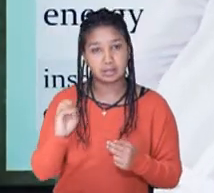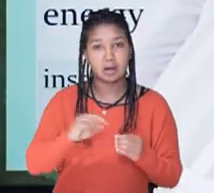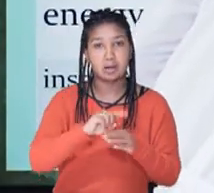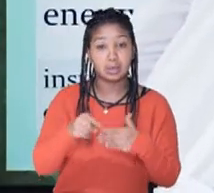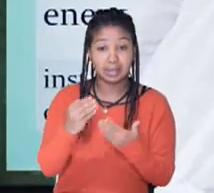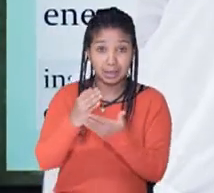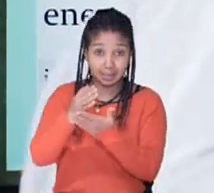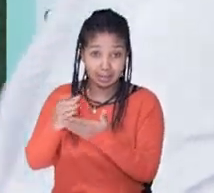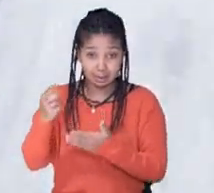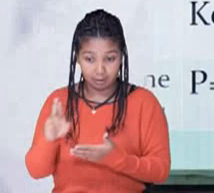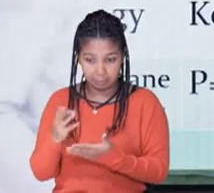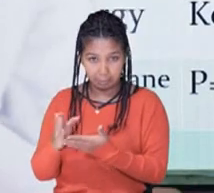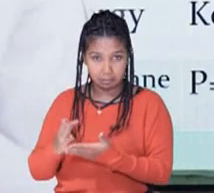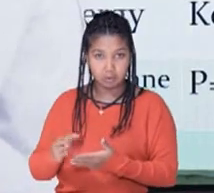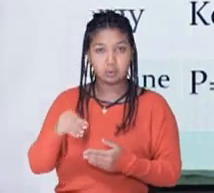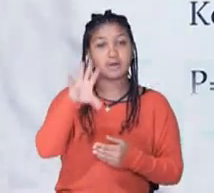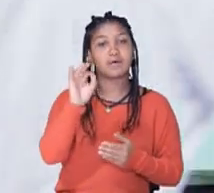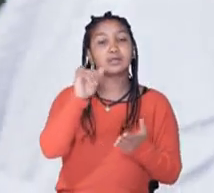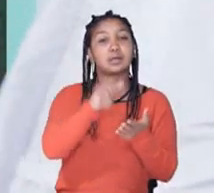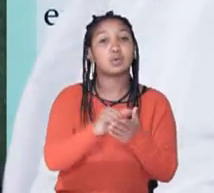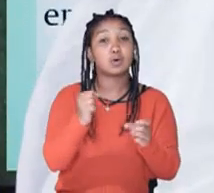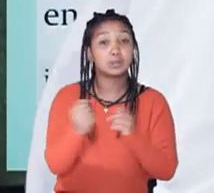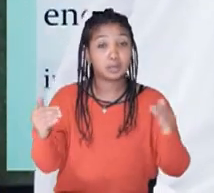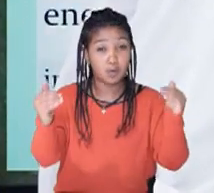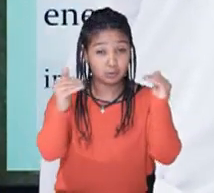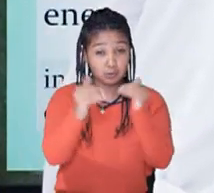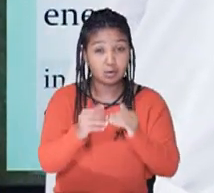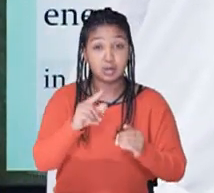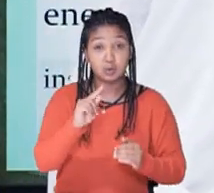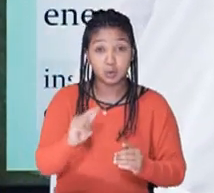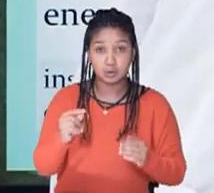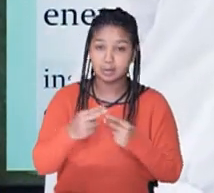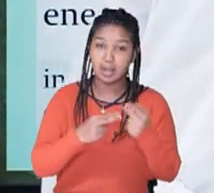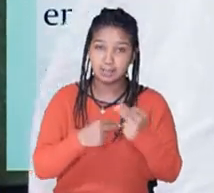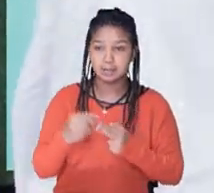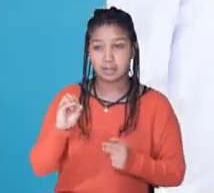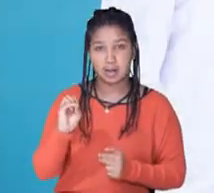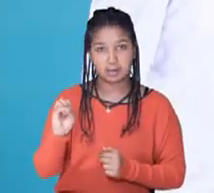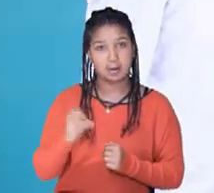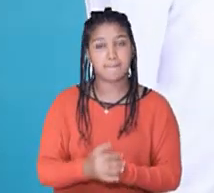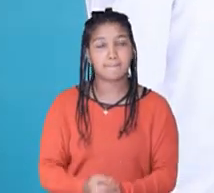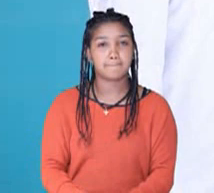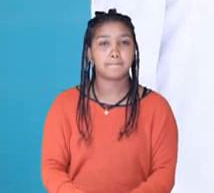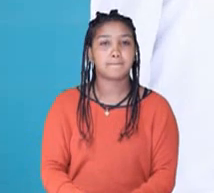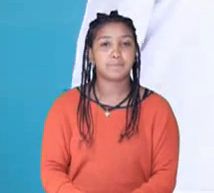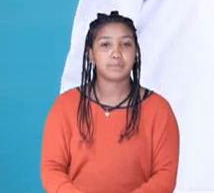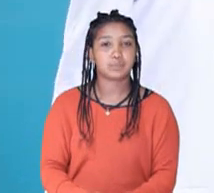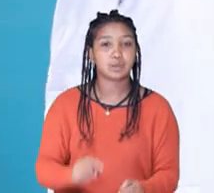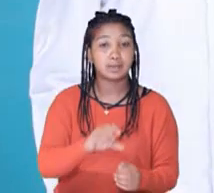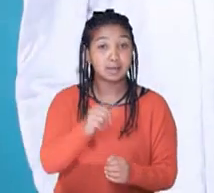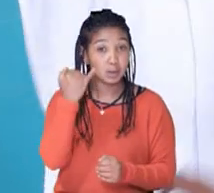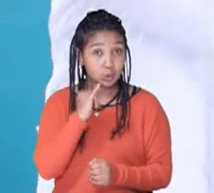So when you eliminate R, you can find that work is equals to torque tau times theta.